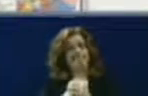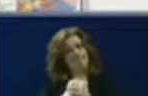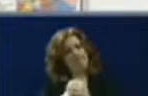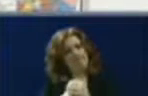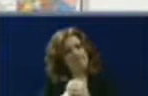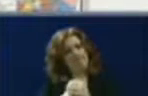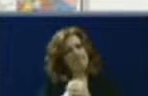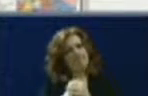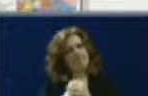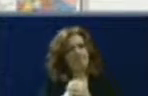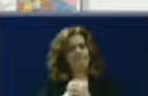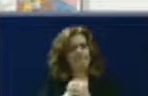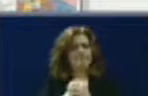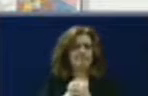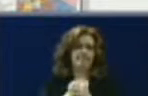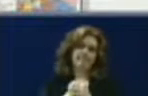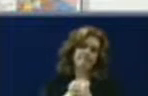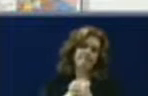contains about